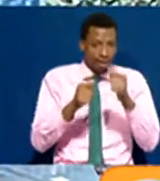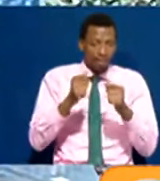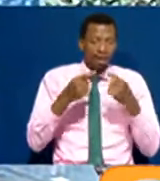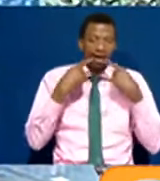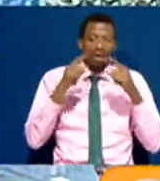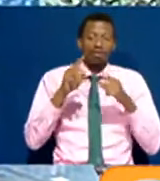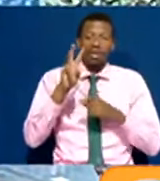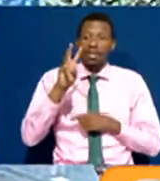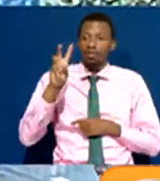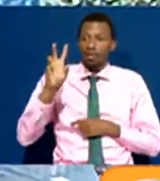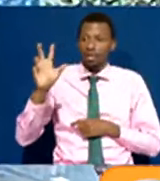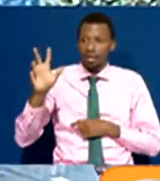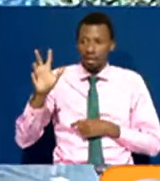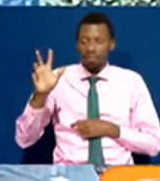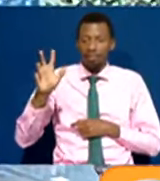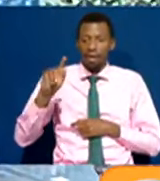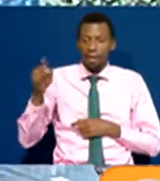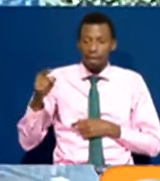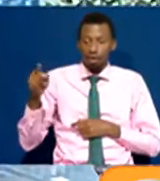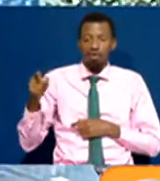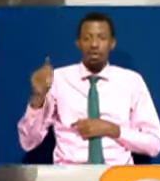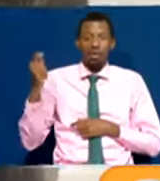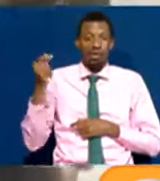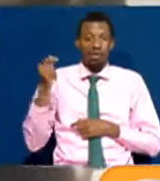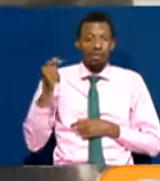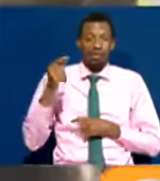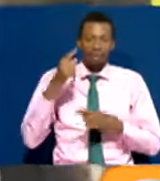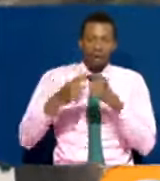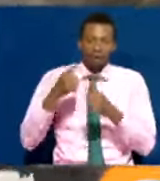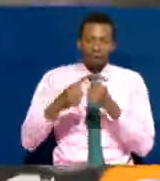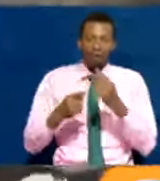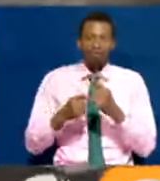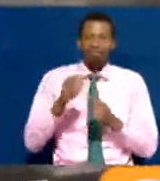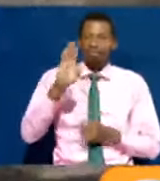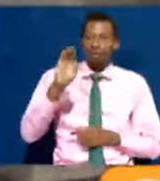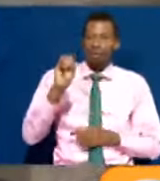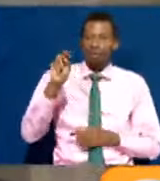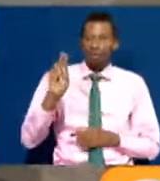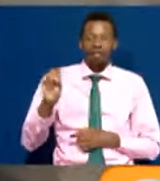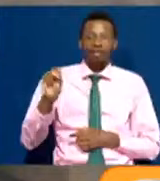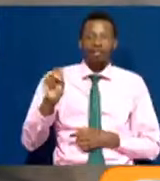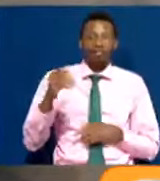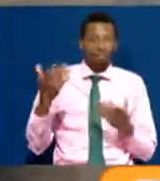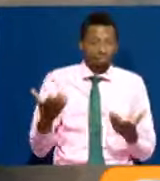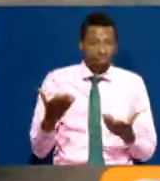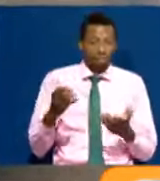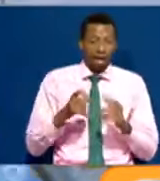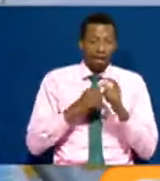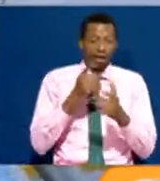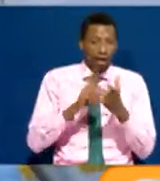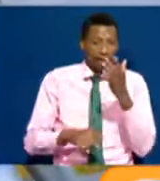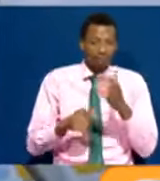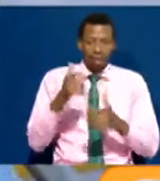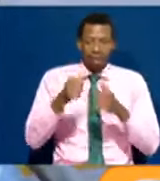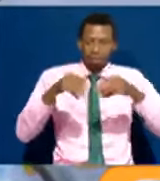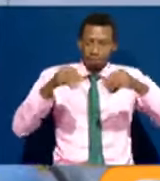shillings in annual bonuses. The payouts under a reward scheme that rewards farmers across the country for milk quality and surpassing milk